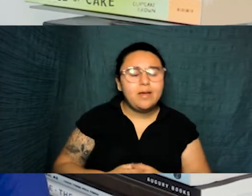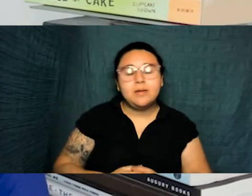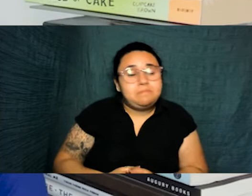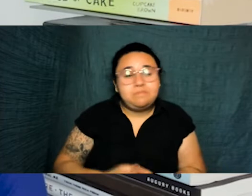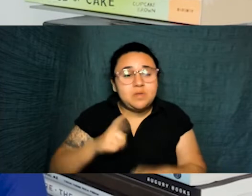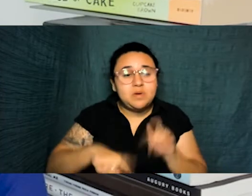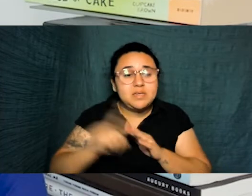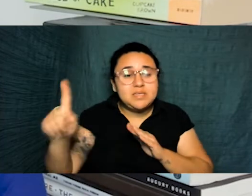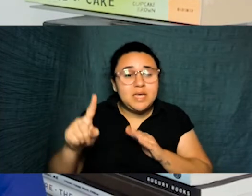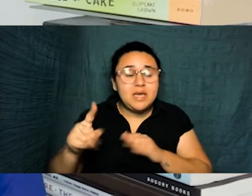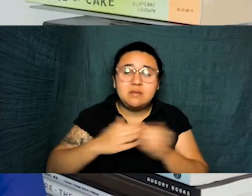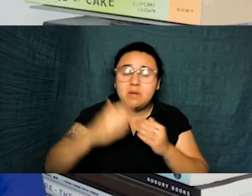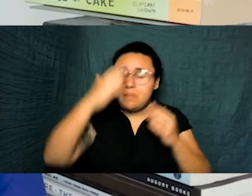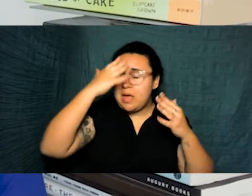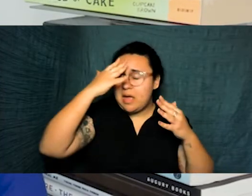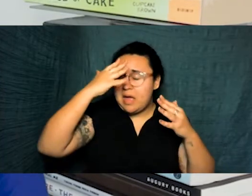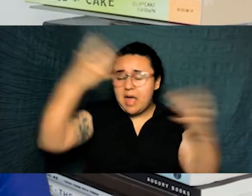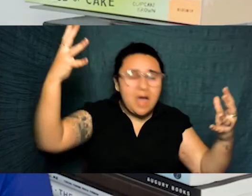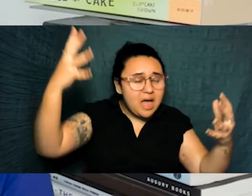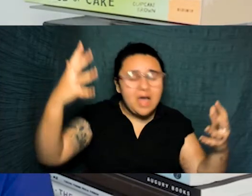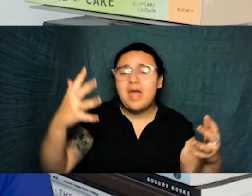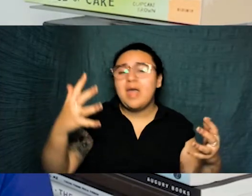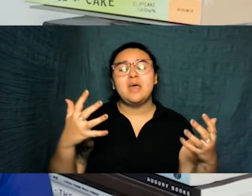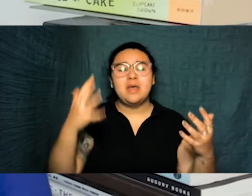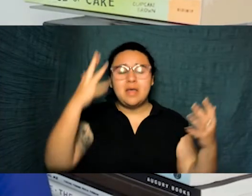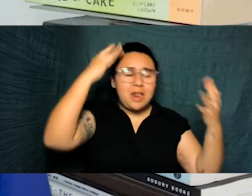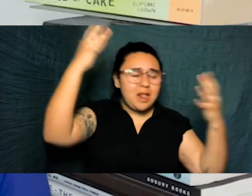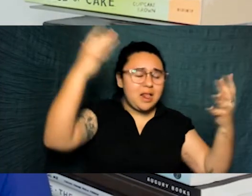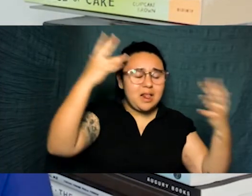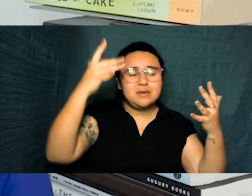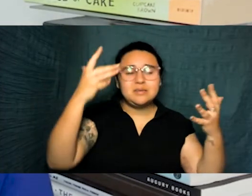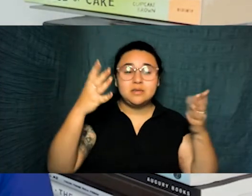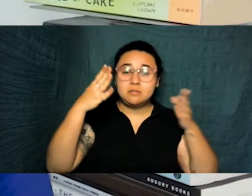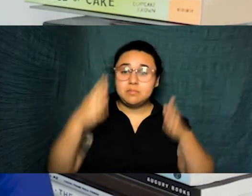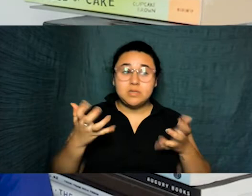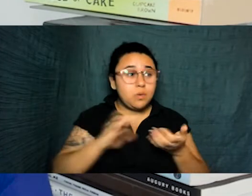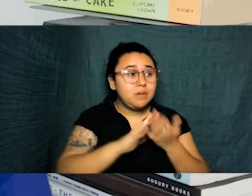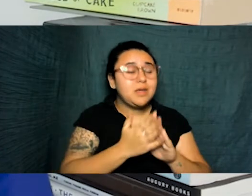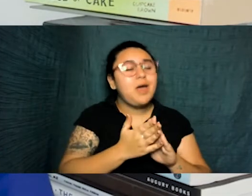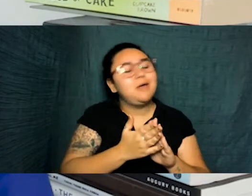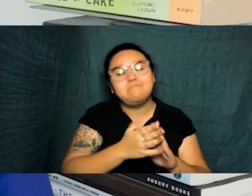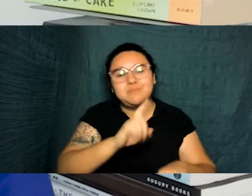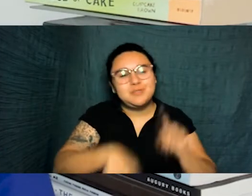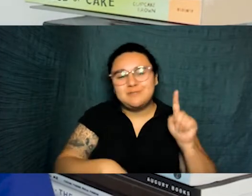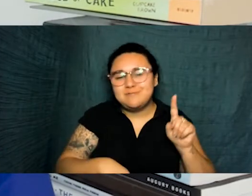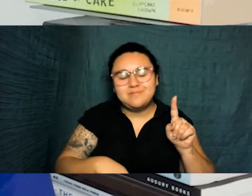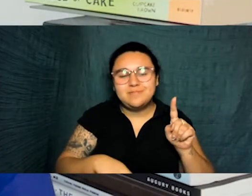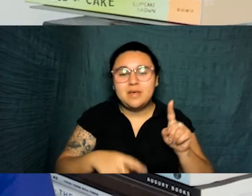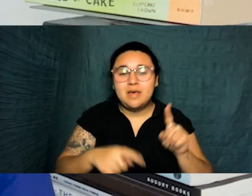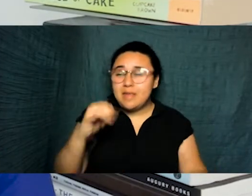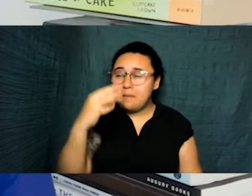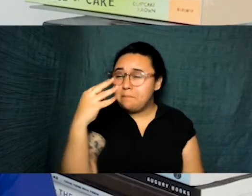couldn't be the person I wanted to be for very long. It never lasted. The mania of my addiction was